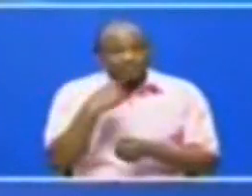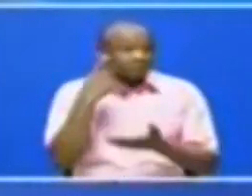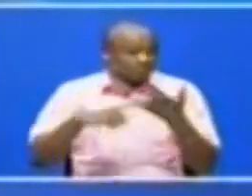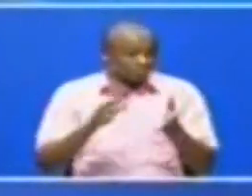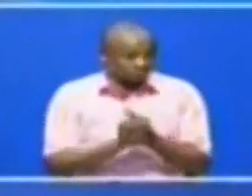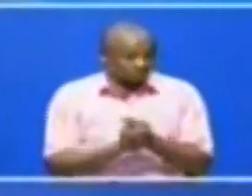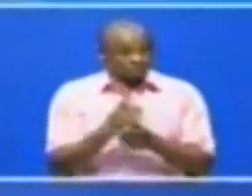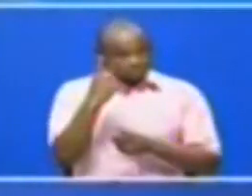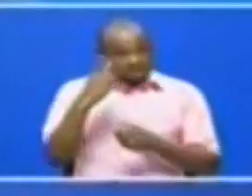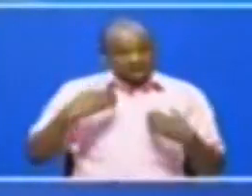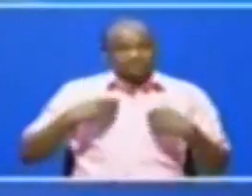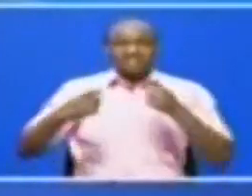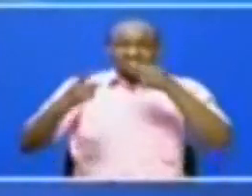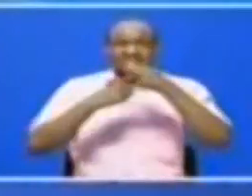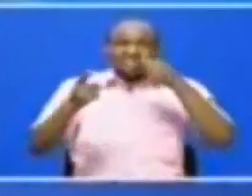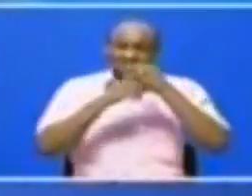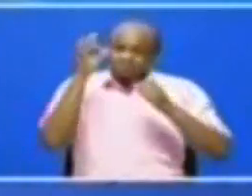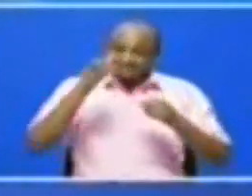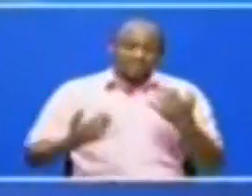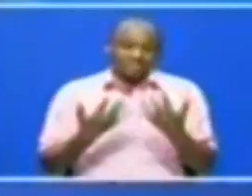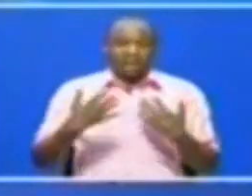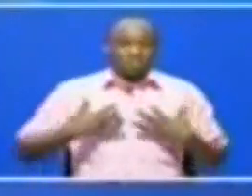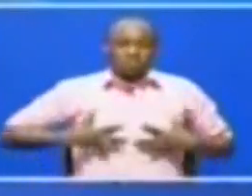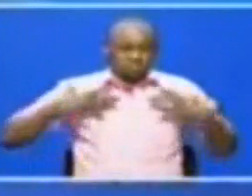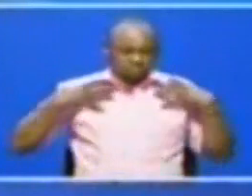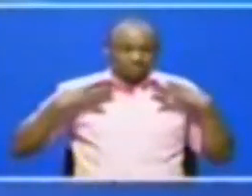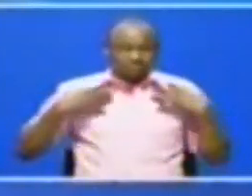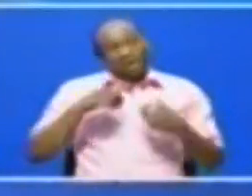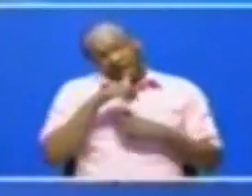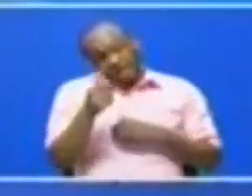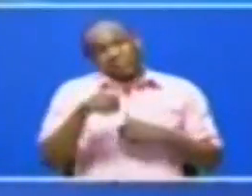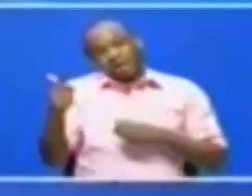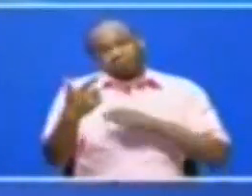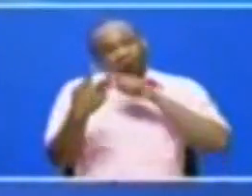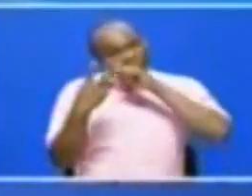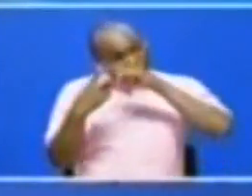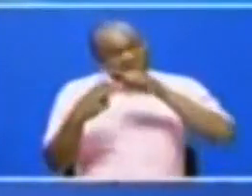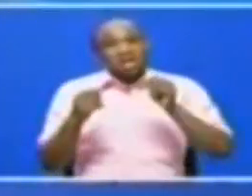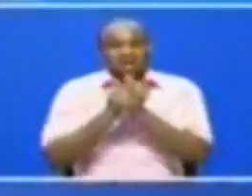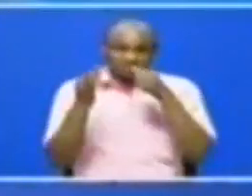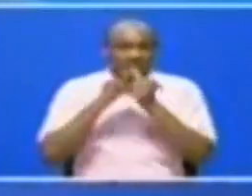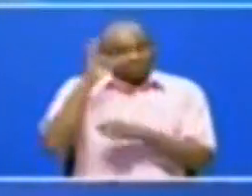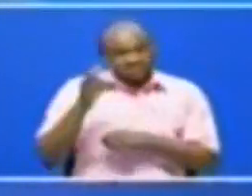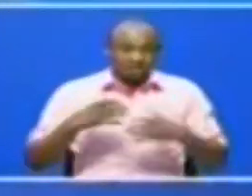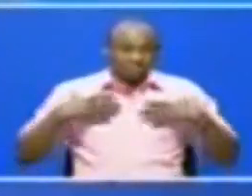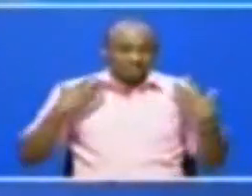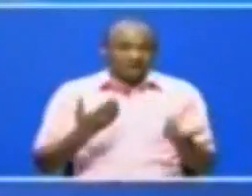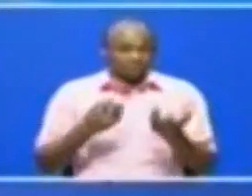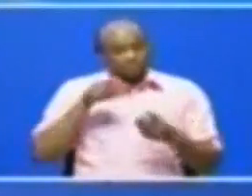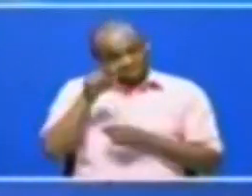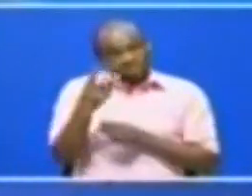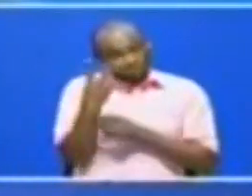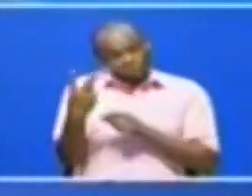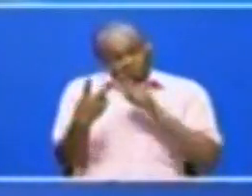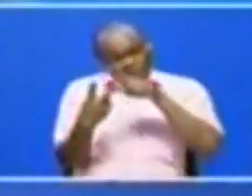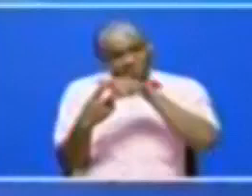about one who had 66% burns, and we had another one with 18% burns. So those are the 2